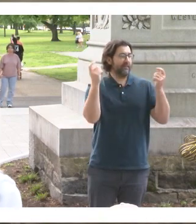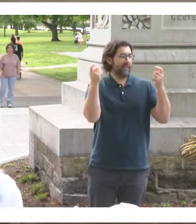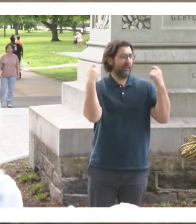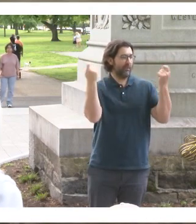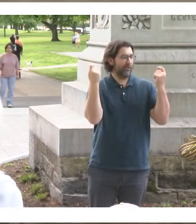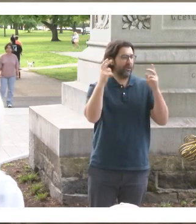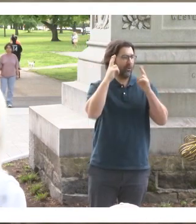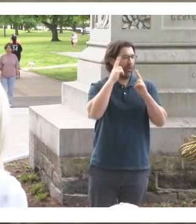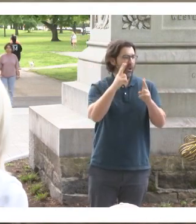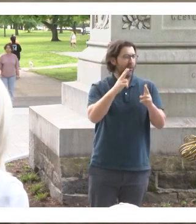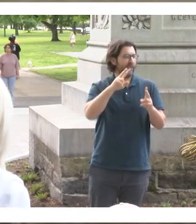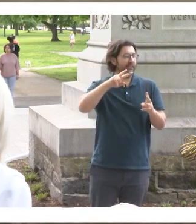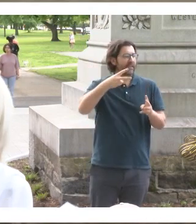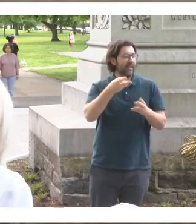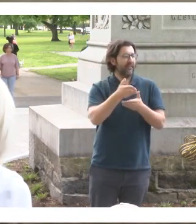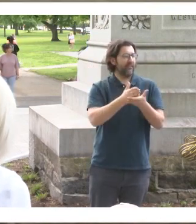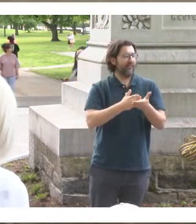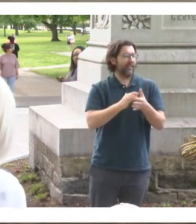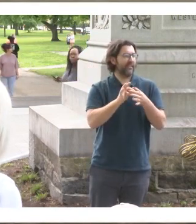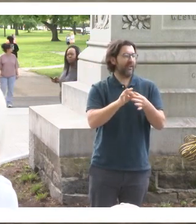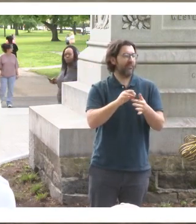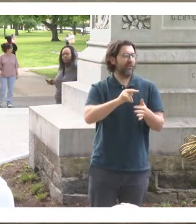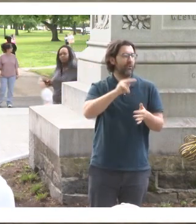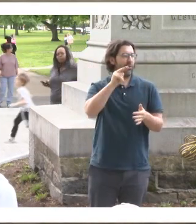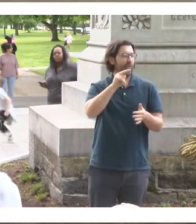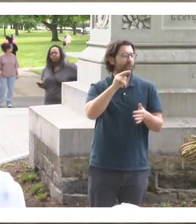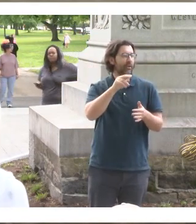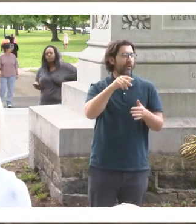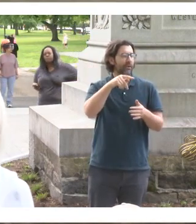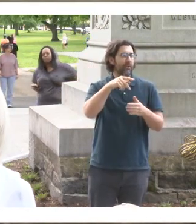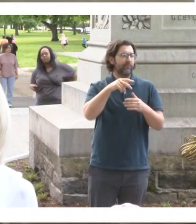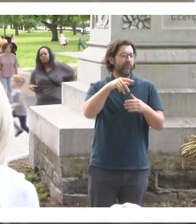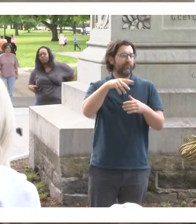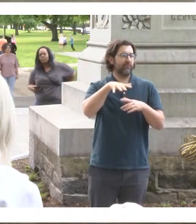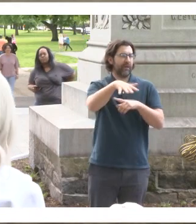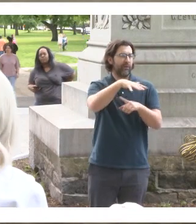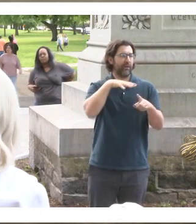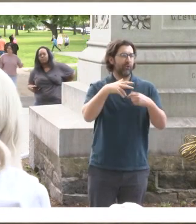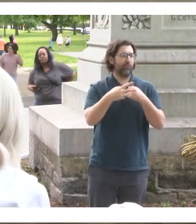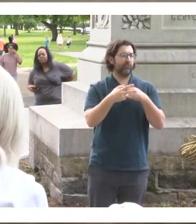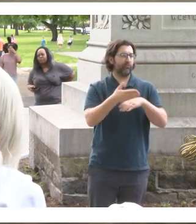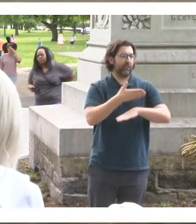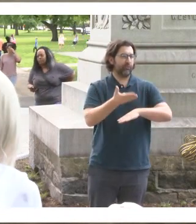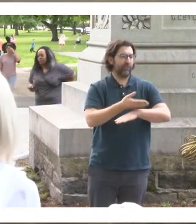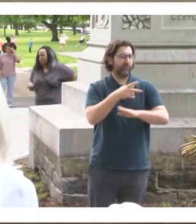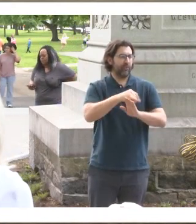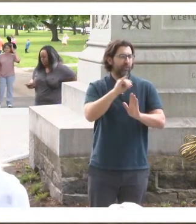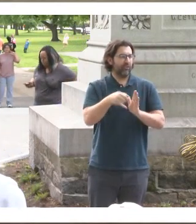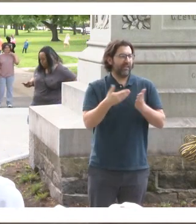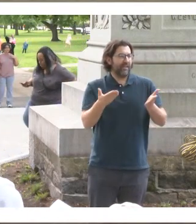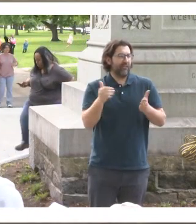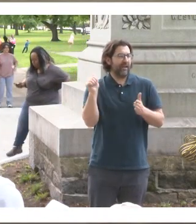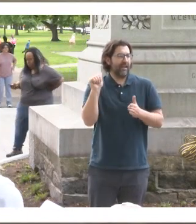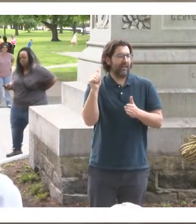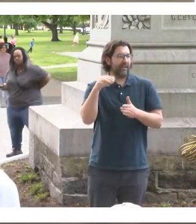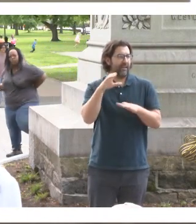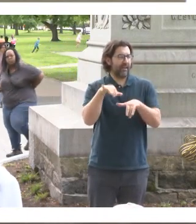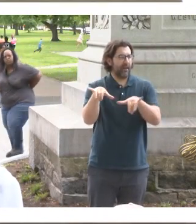celebration to honor the second phase of the North Promenade Restoration Project in the historic Allegheny Commons